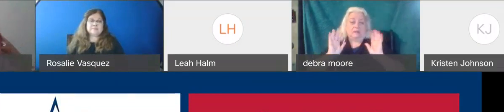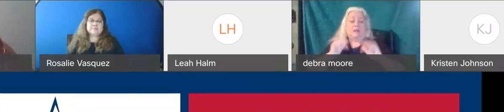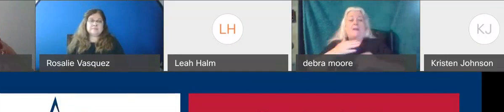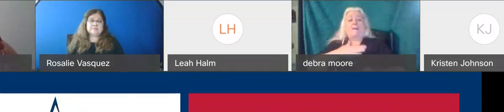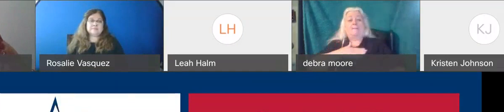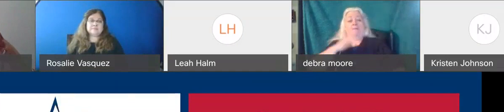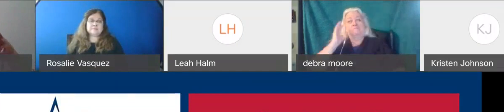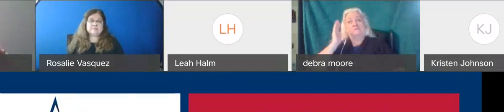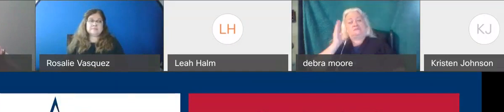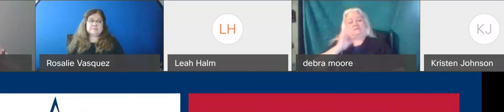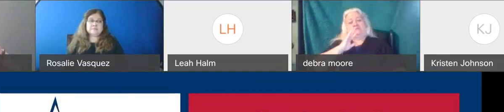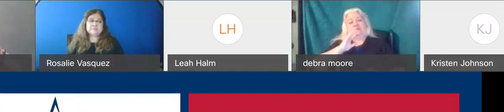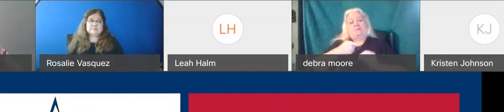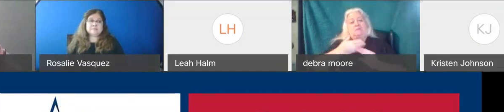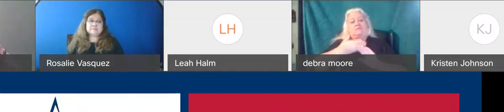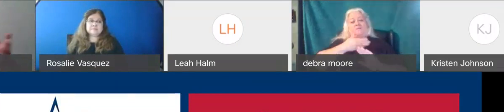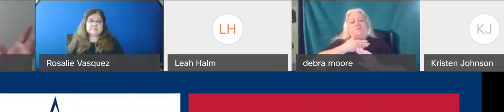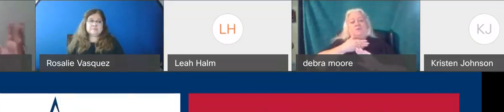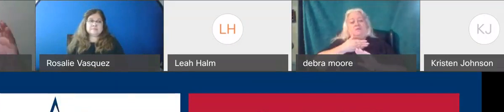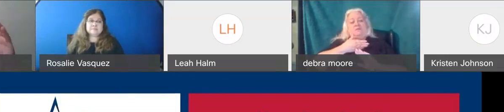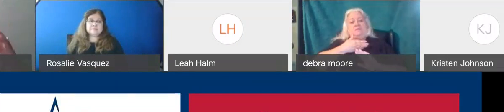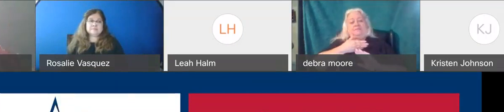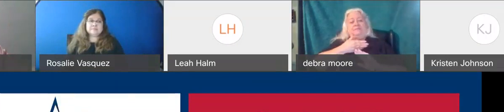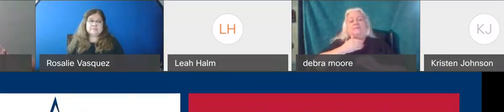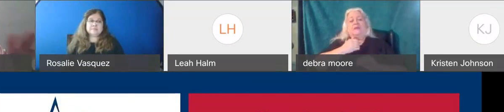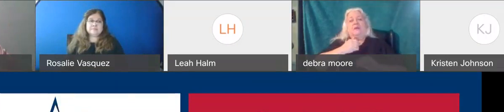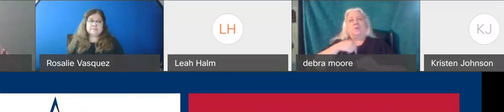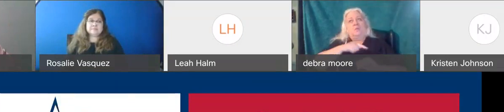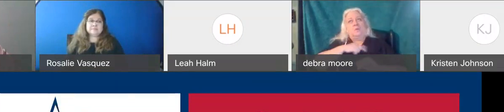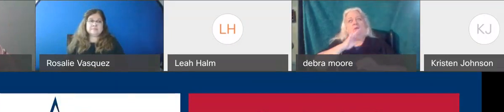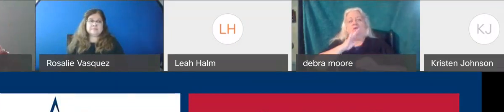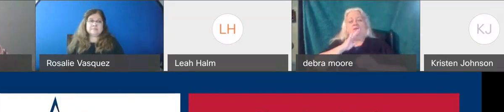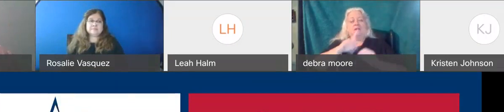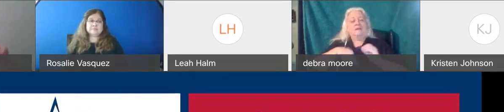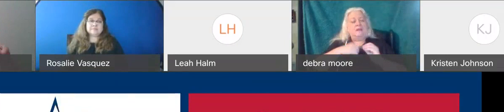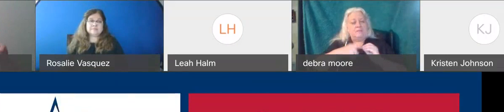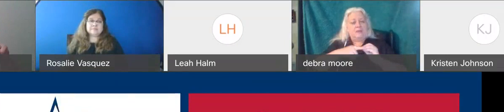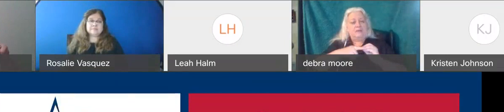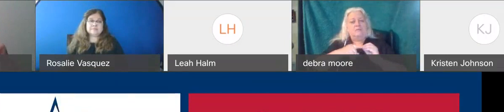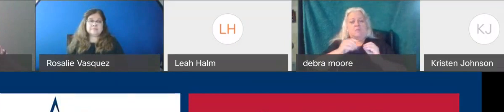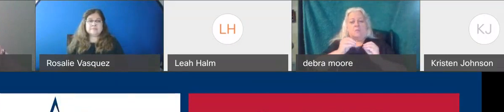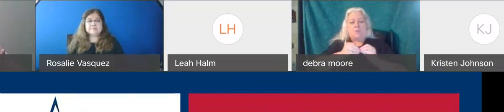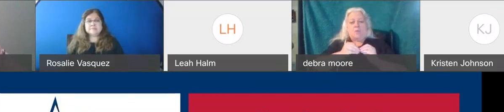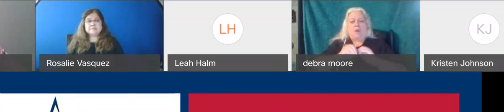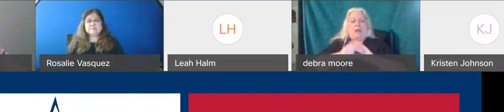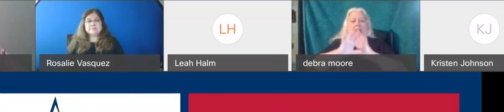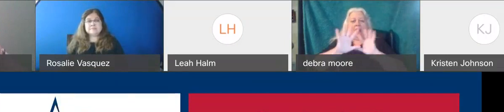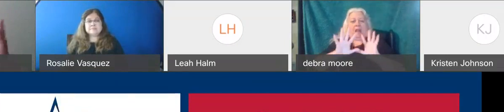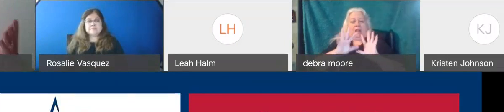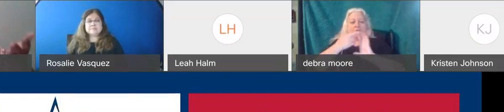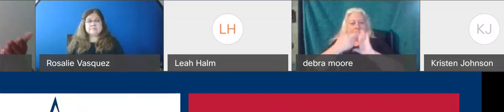talking about before the lockdown, we were actually in the process of getting more clarification on these